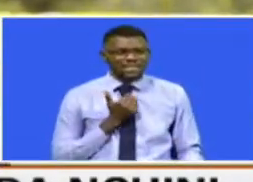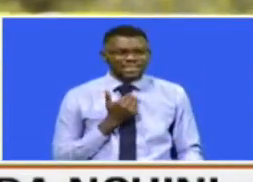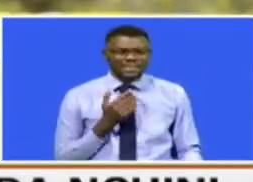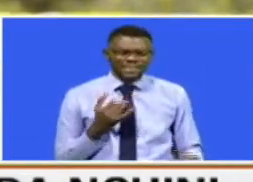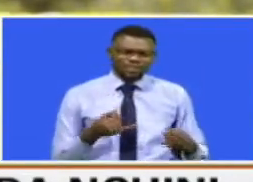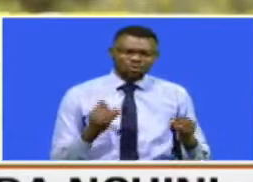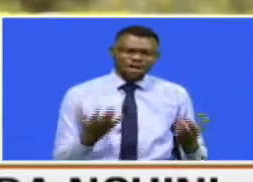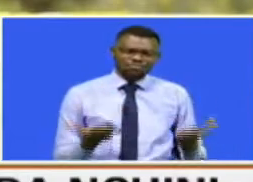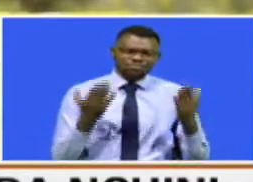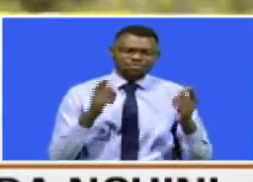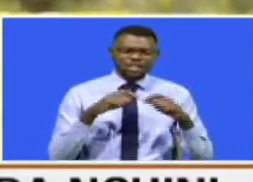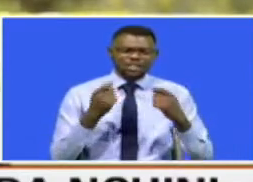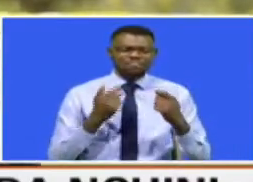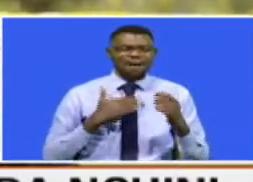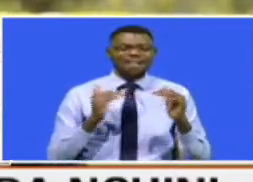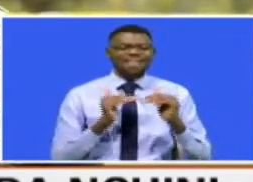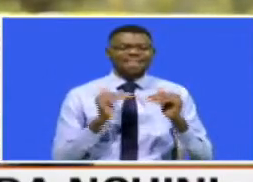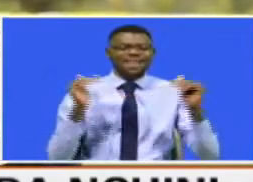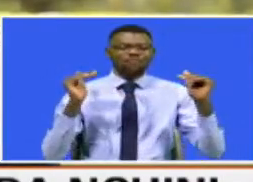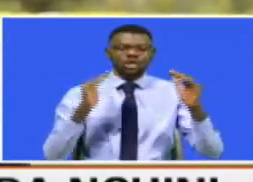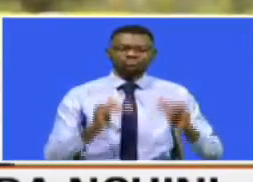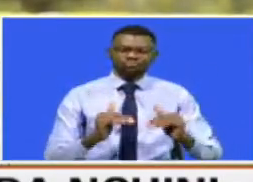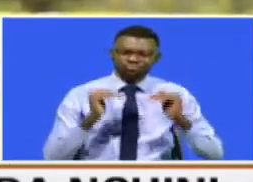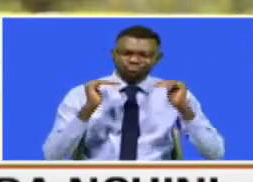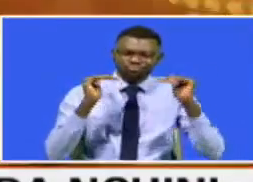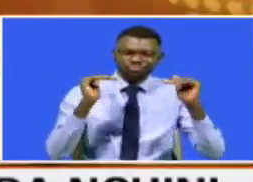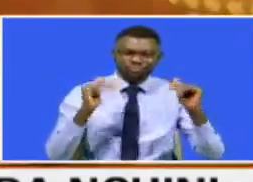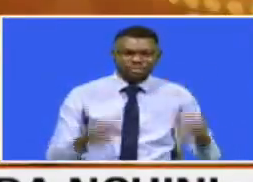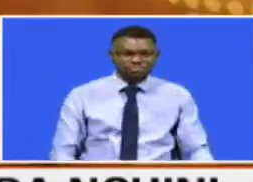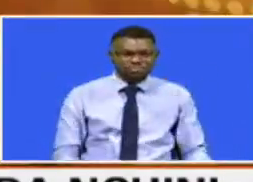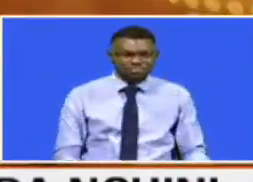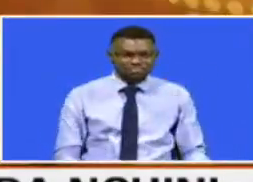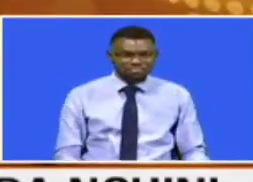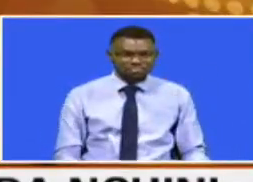least nisaidie timu yangu ifike level lingine. Na mpenzi mtazamaji.